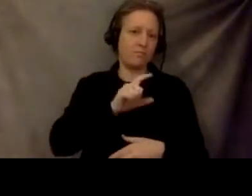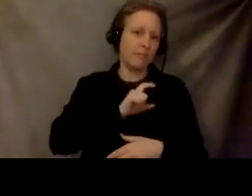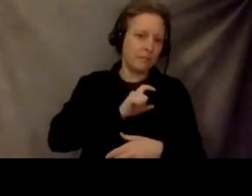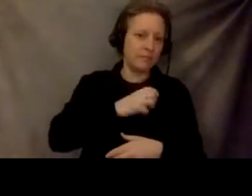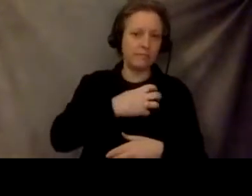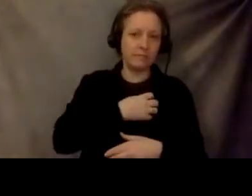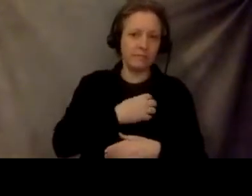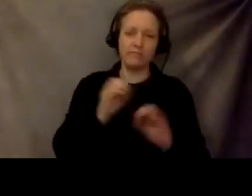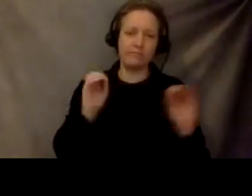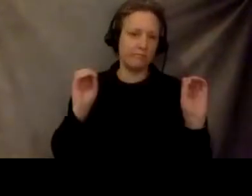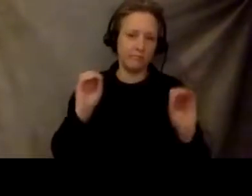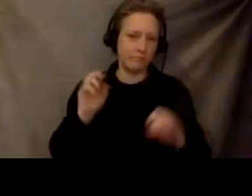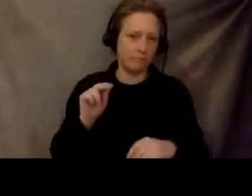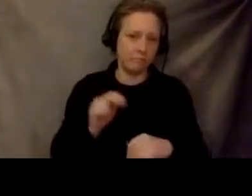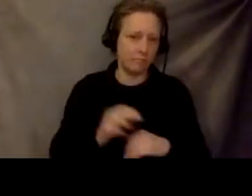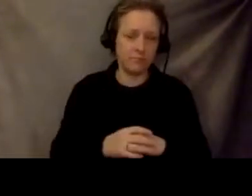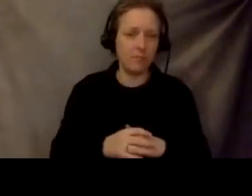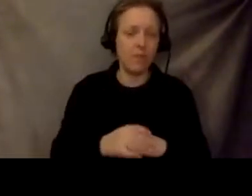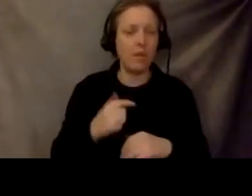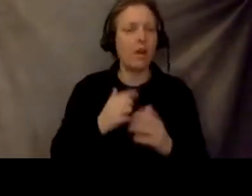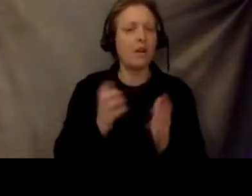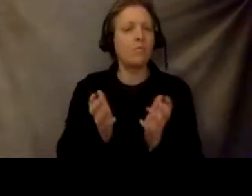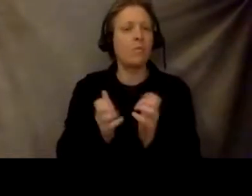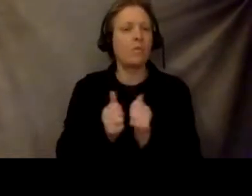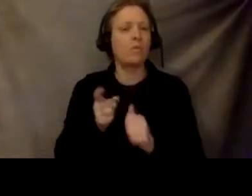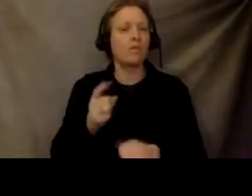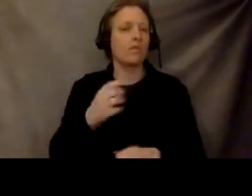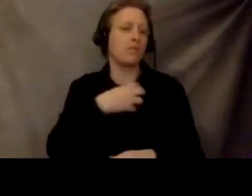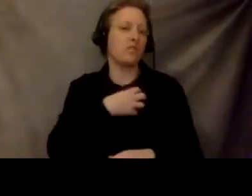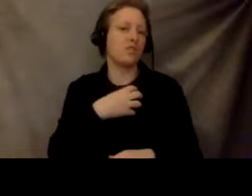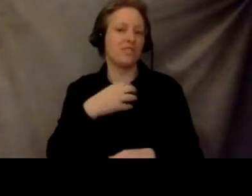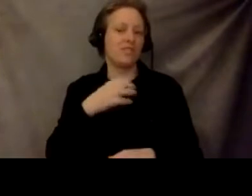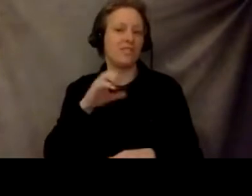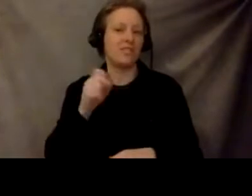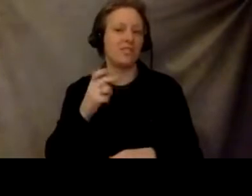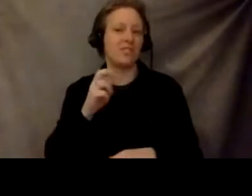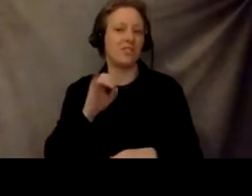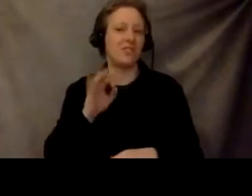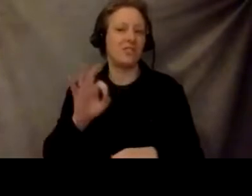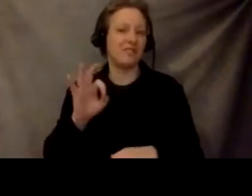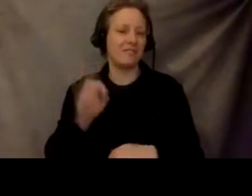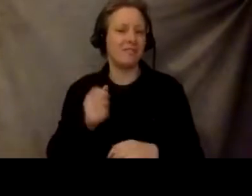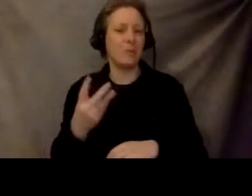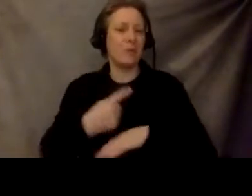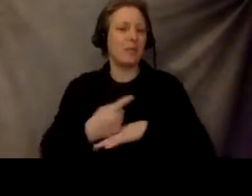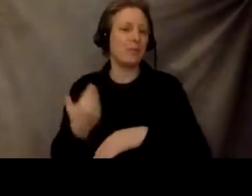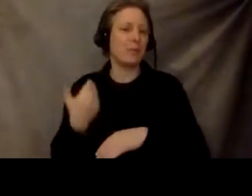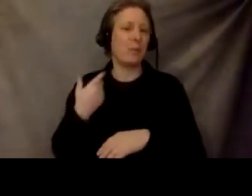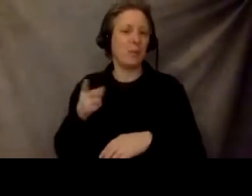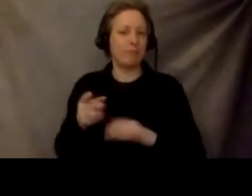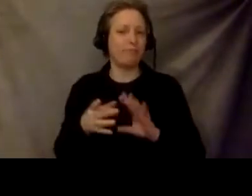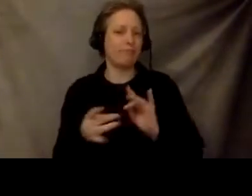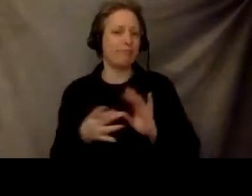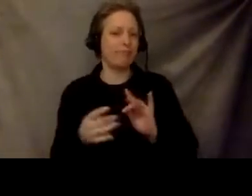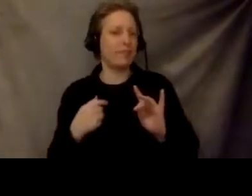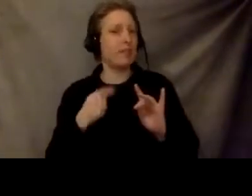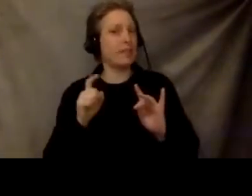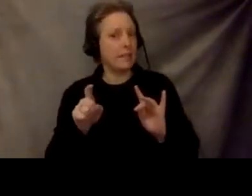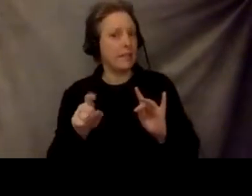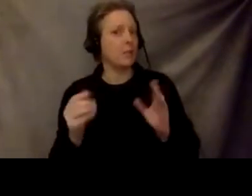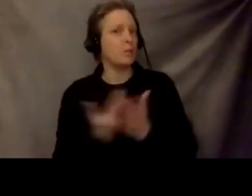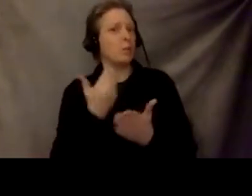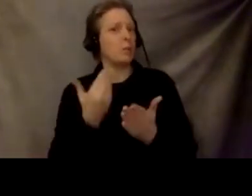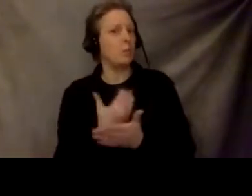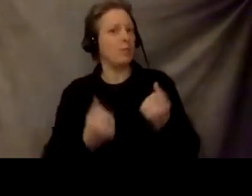got some rather expensive new vehicles he thinks he needs to have. And you know, I told him, you know, the unfortunate thing